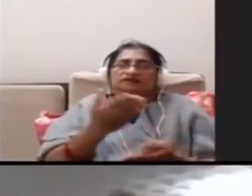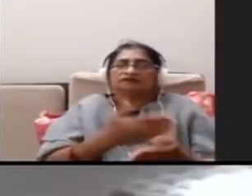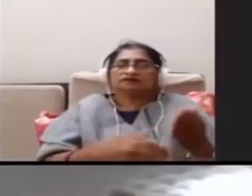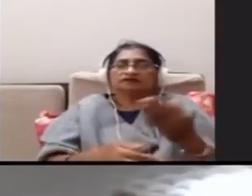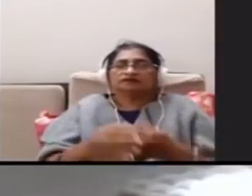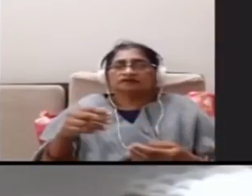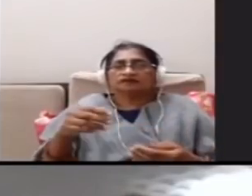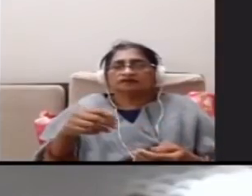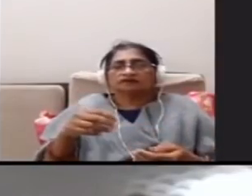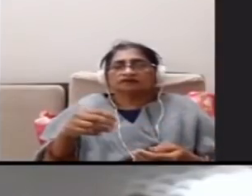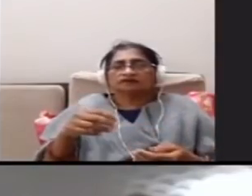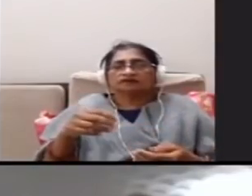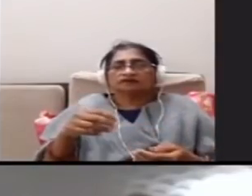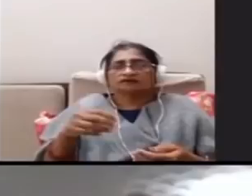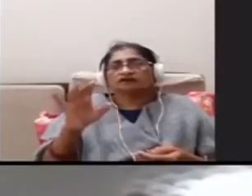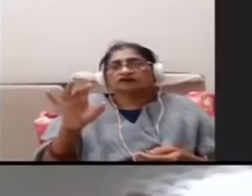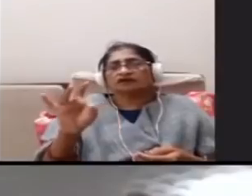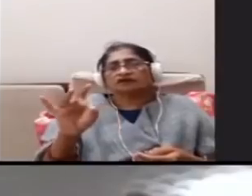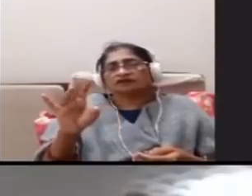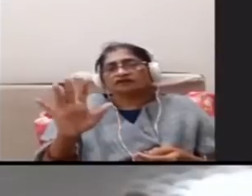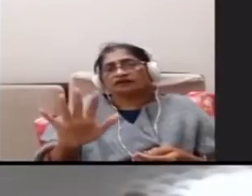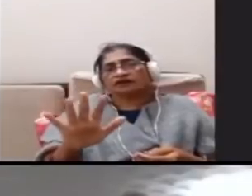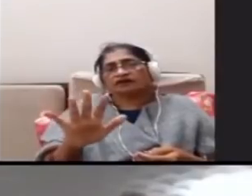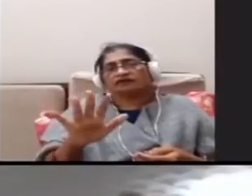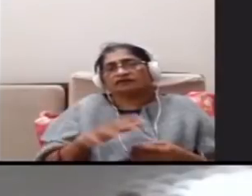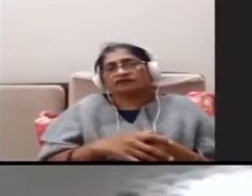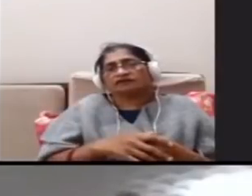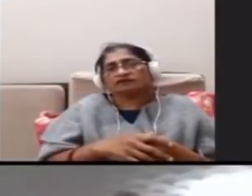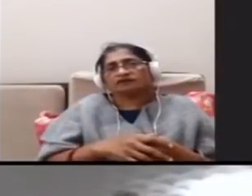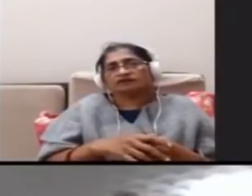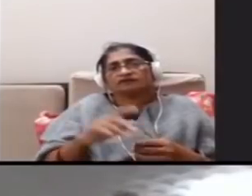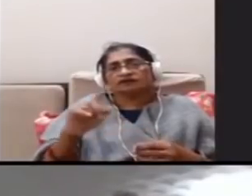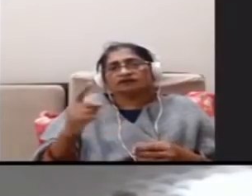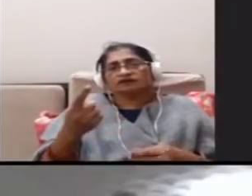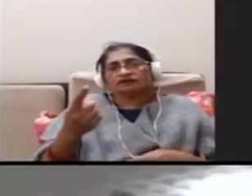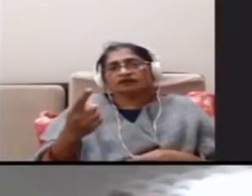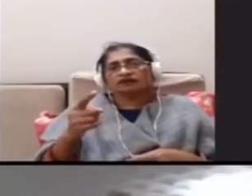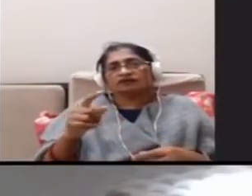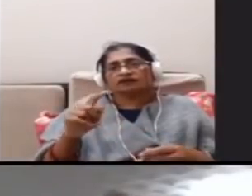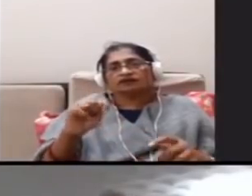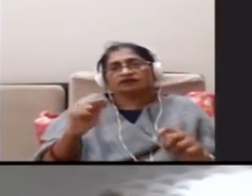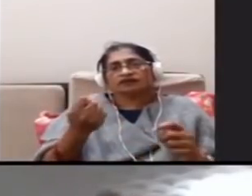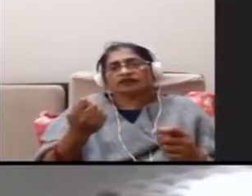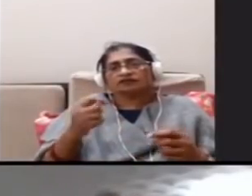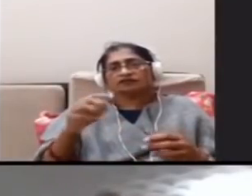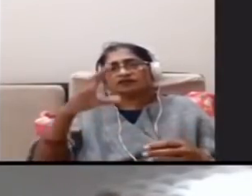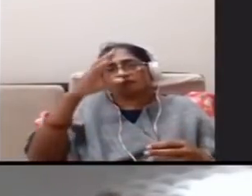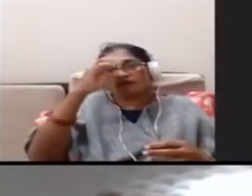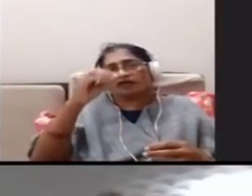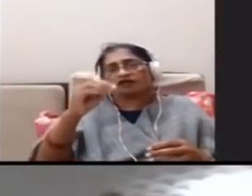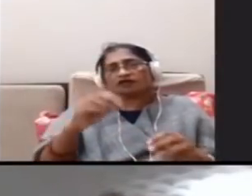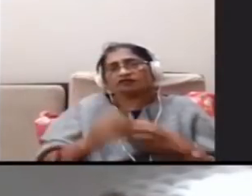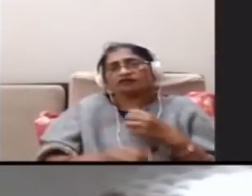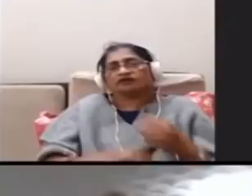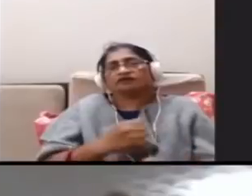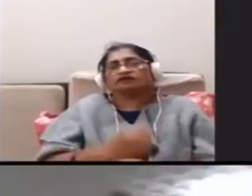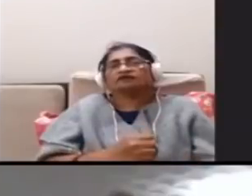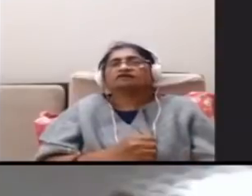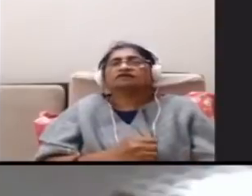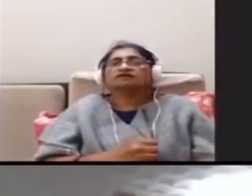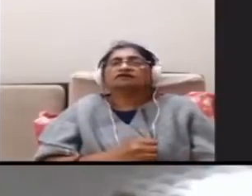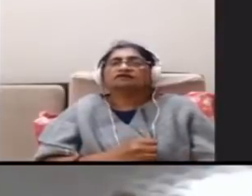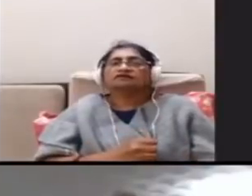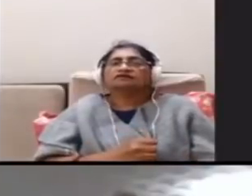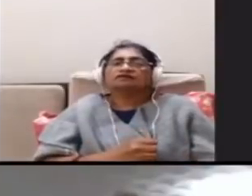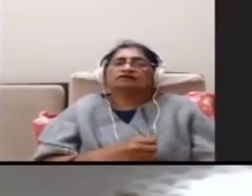In 1985, he was named one of the Times Men of the Year, along with Terry Waite and Simon Weston and others.